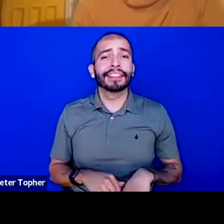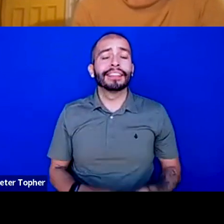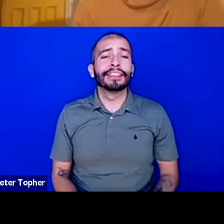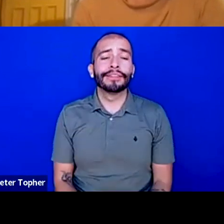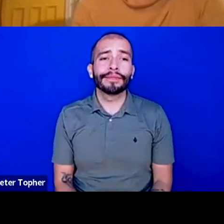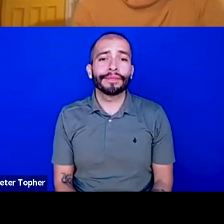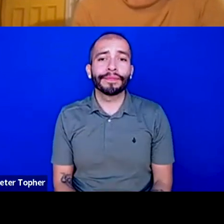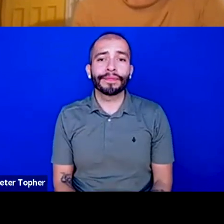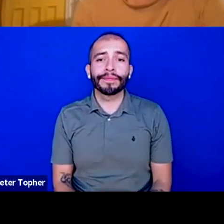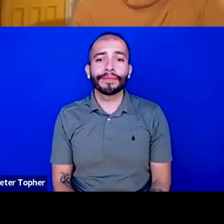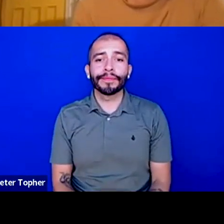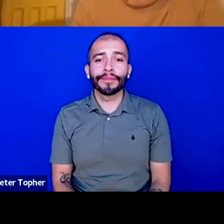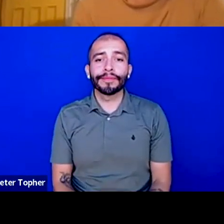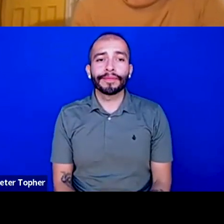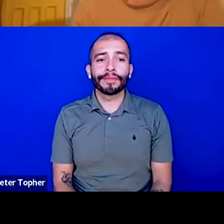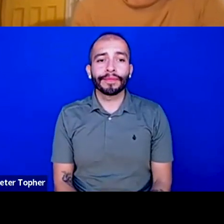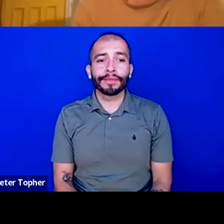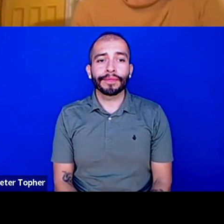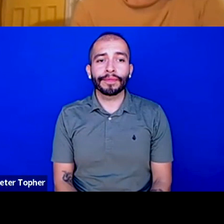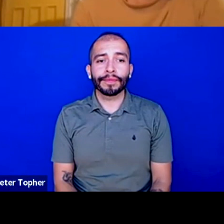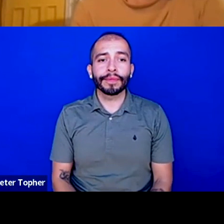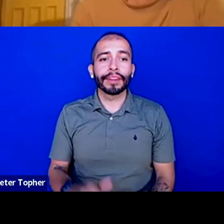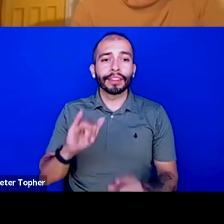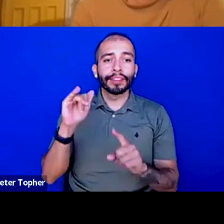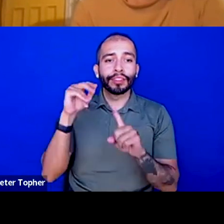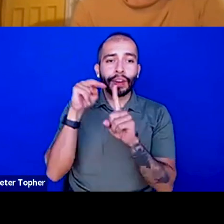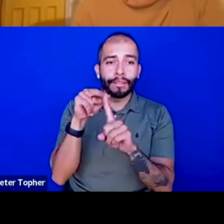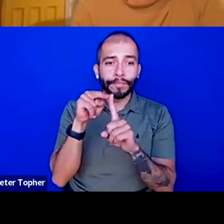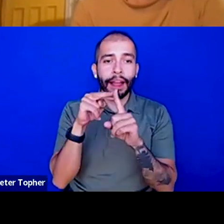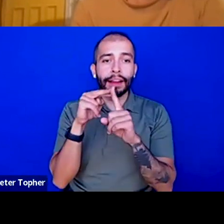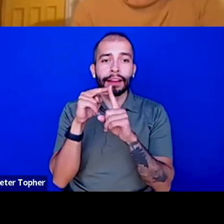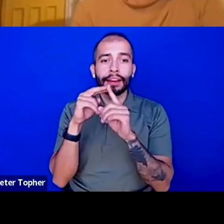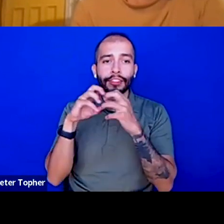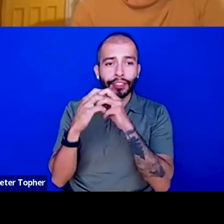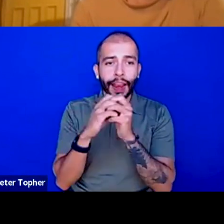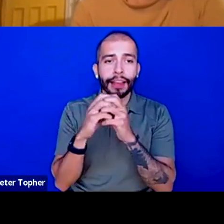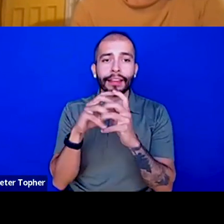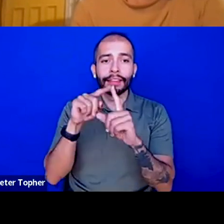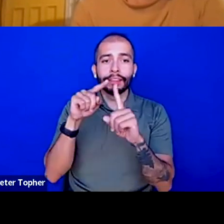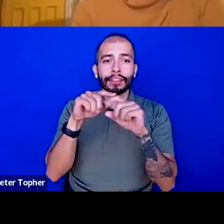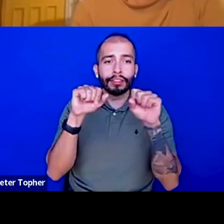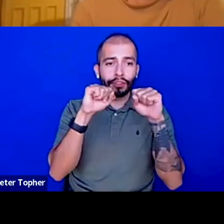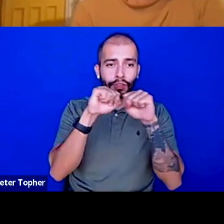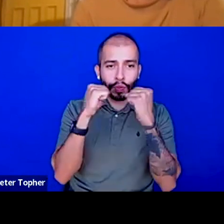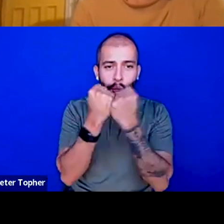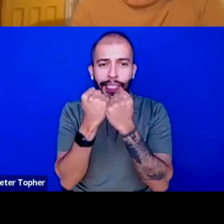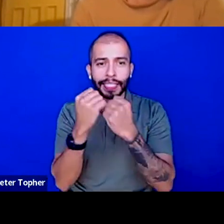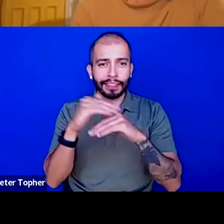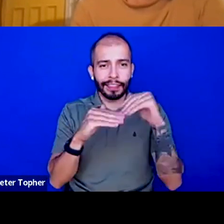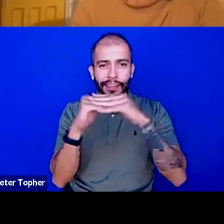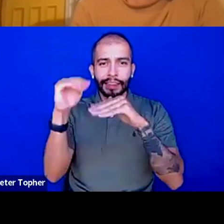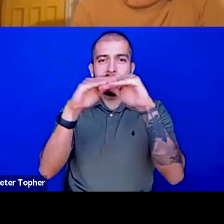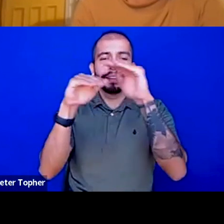seek to encode and embed that sort of social control function over people who are